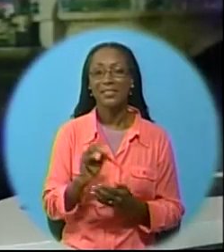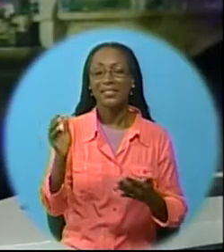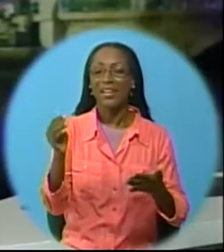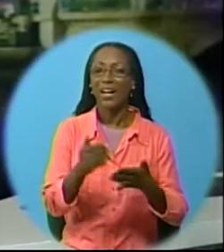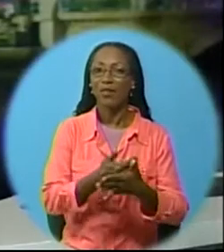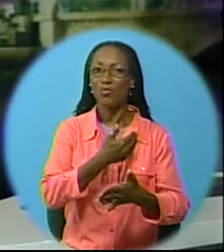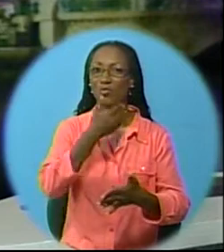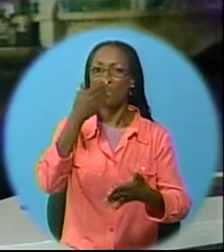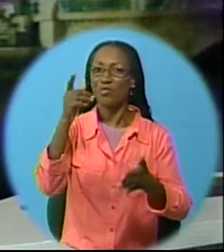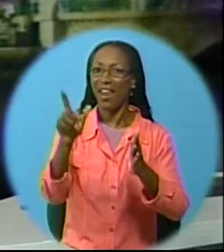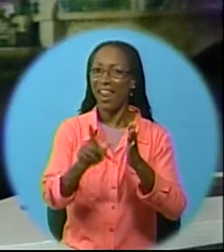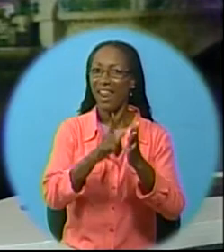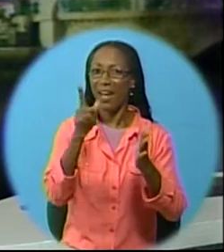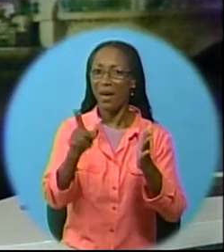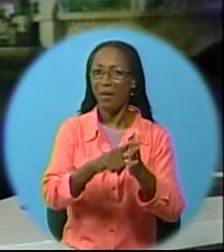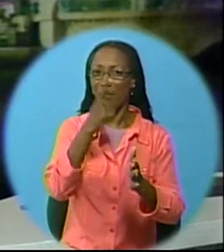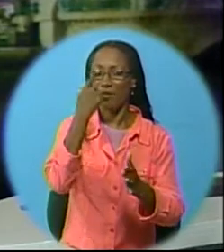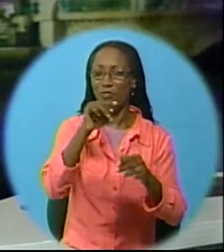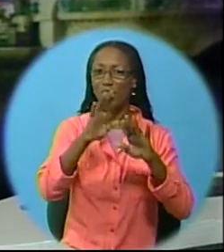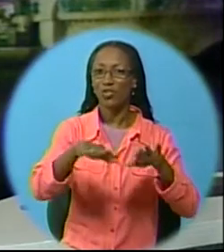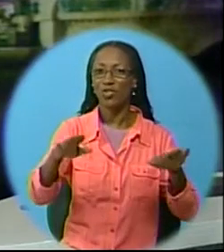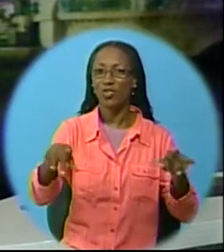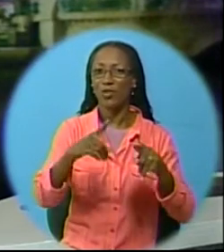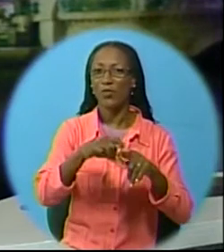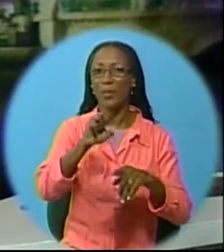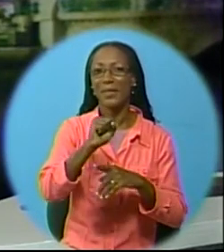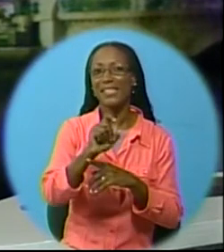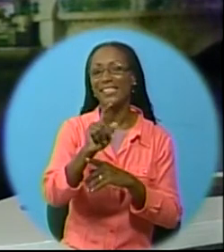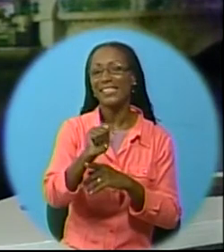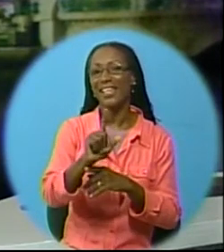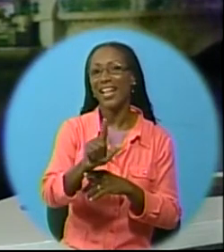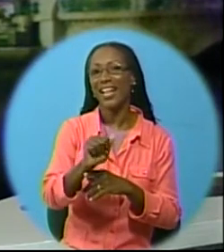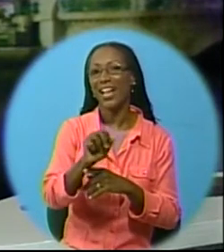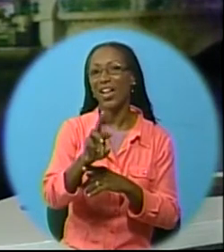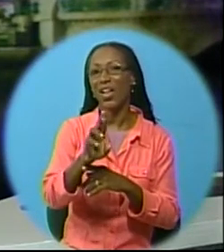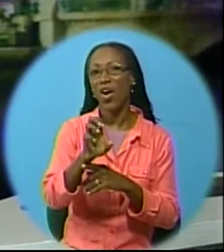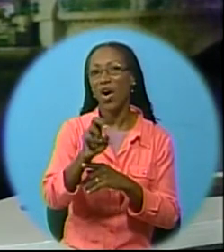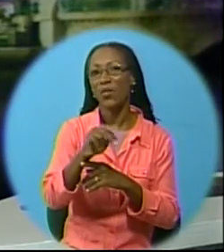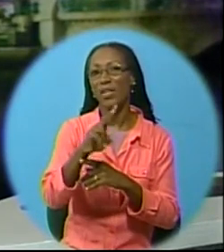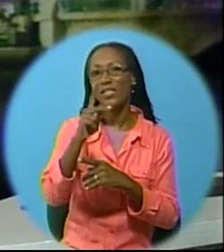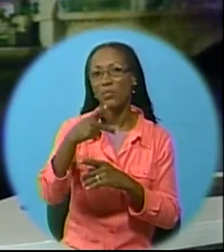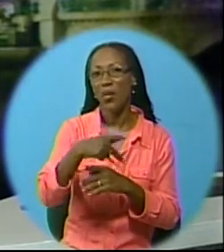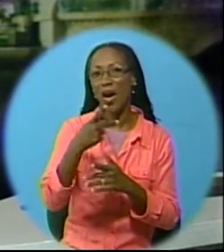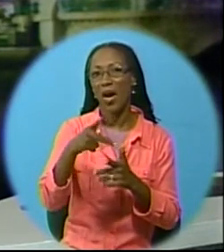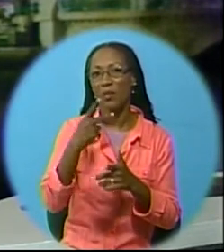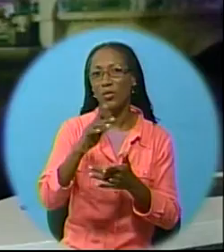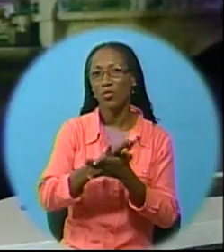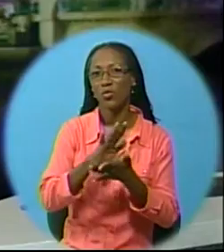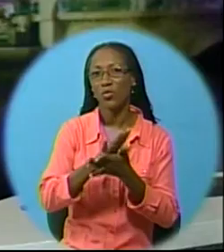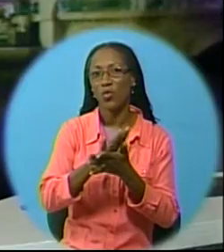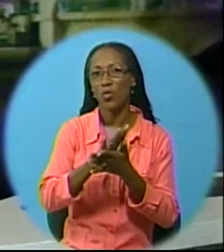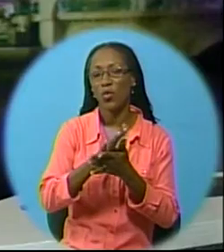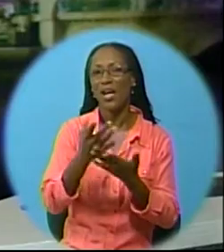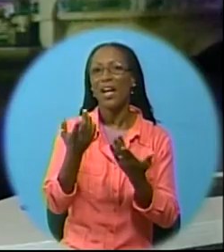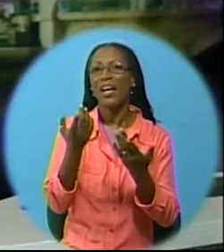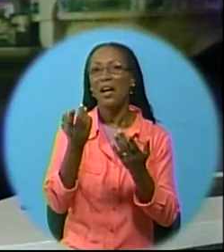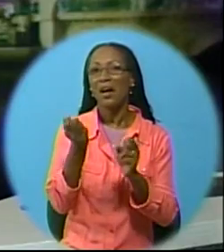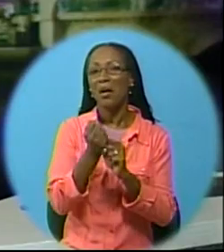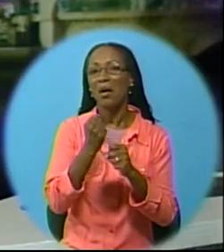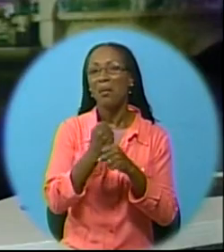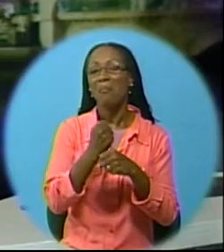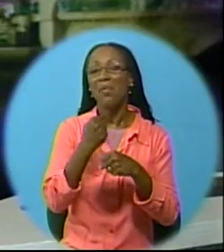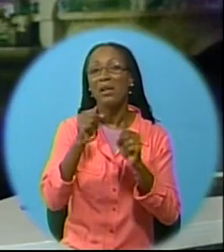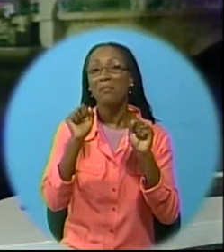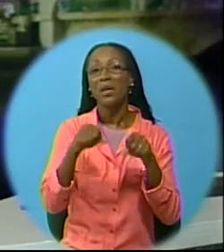A spanking new library for the children of St. Lawrence Primary School. It was made possible by the Sandals Foundation, which